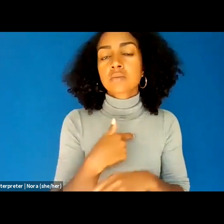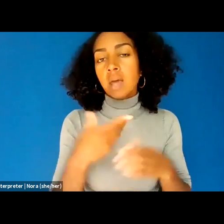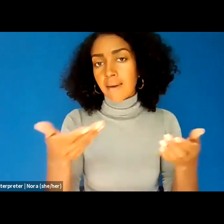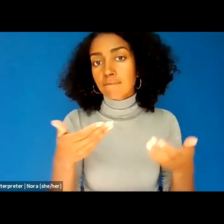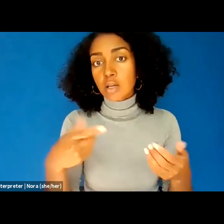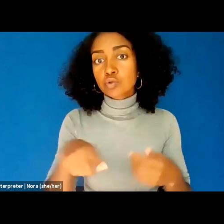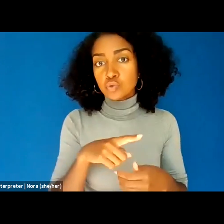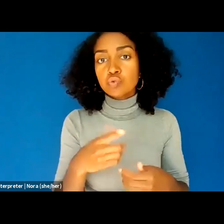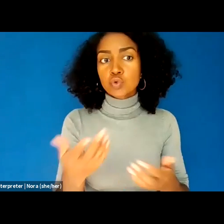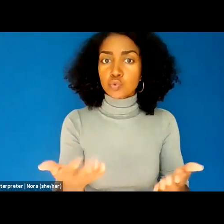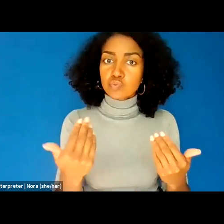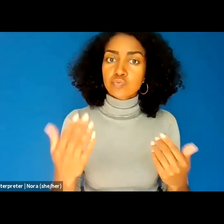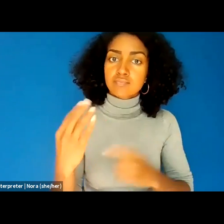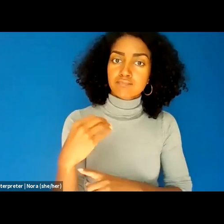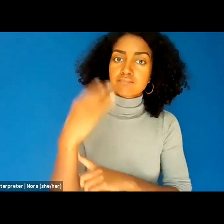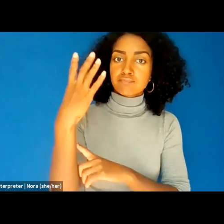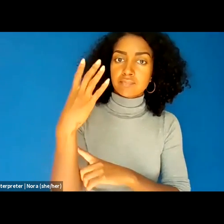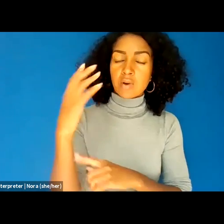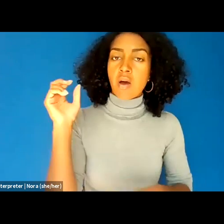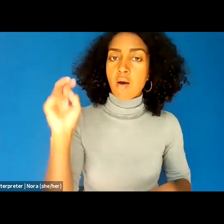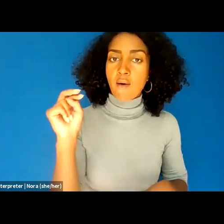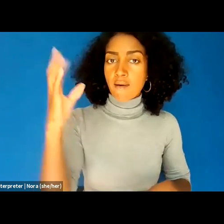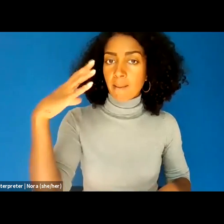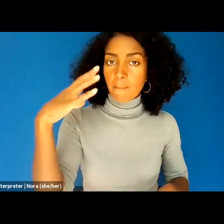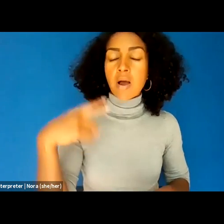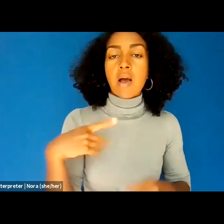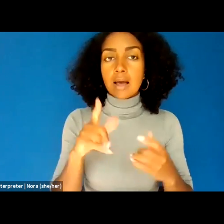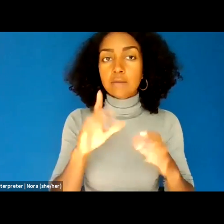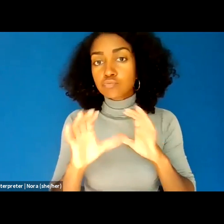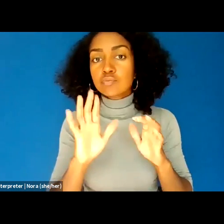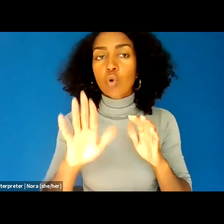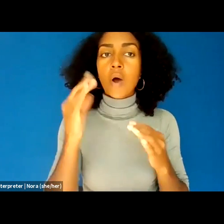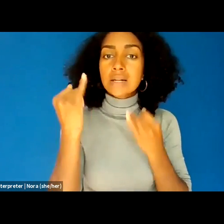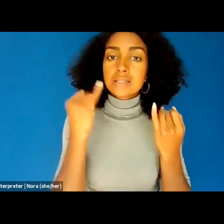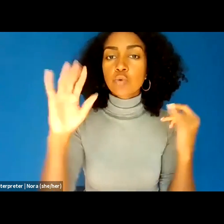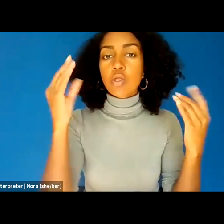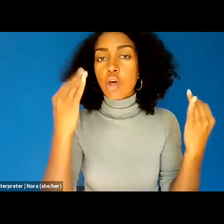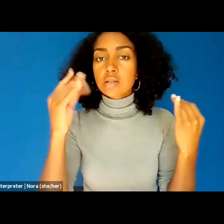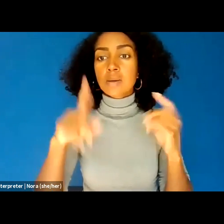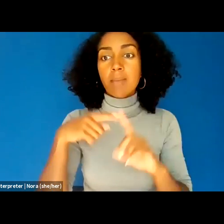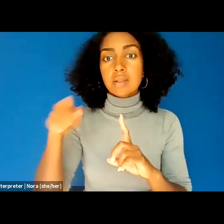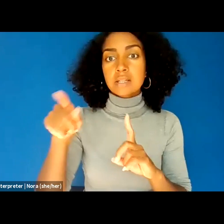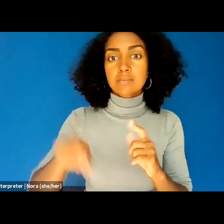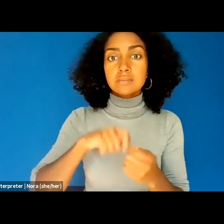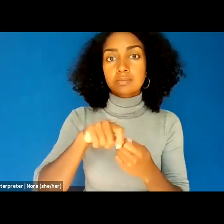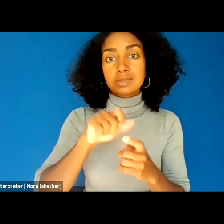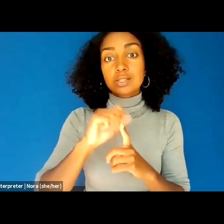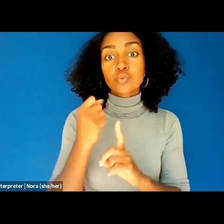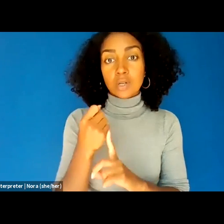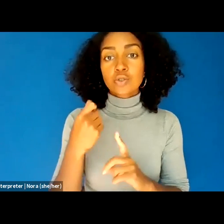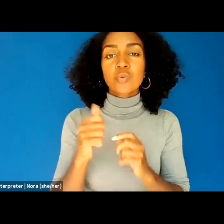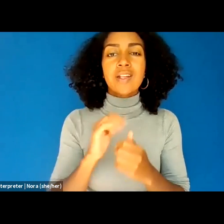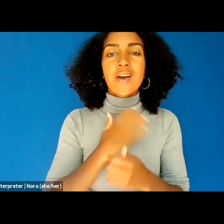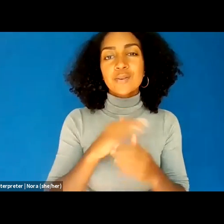to come on and communicate your ideas and thoughts about this particular scenario with